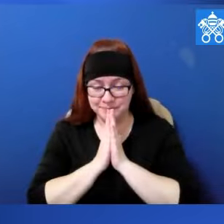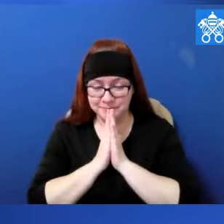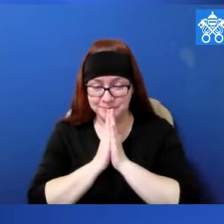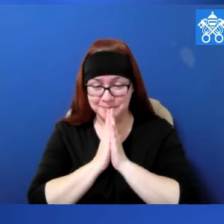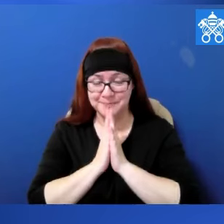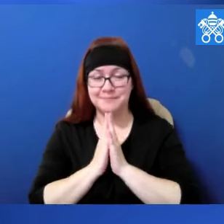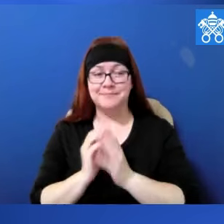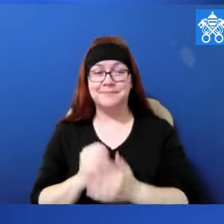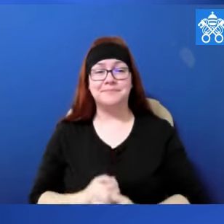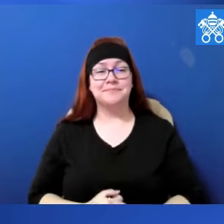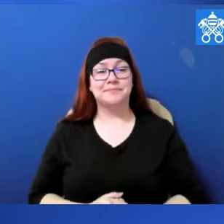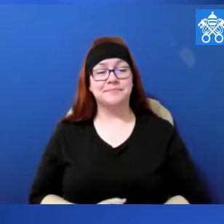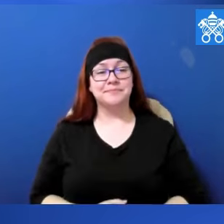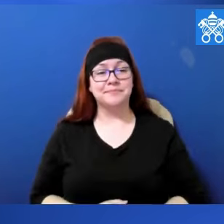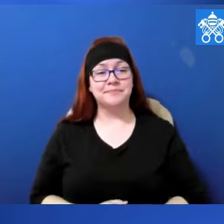malo.